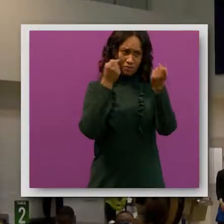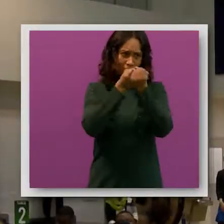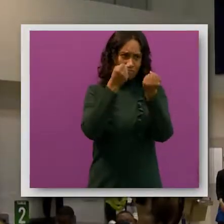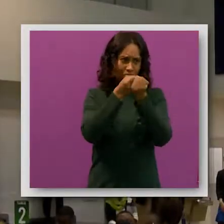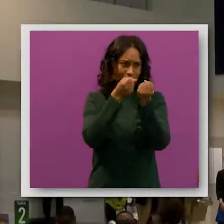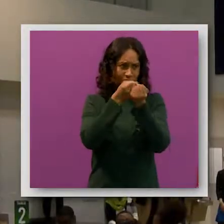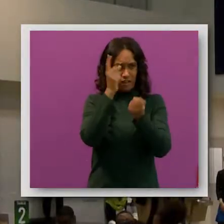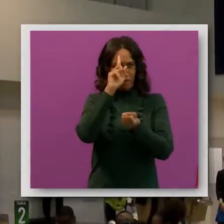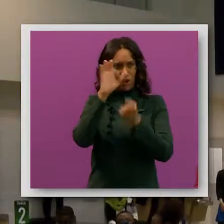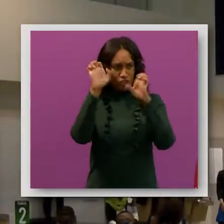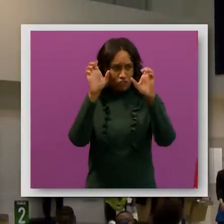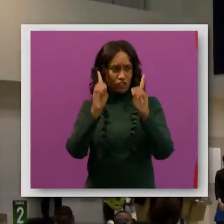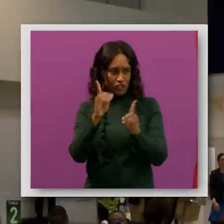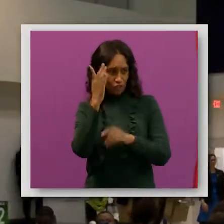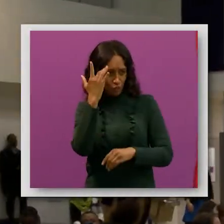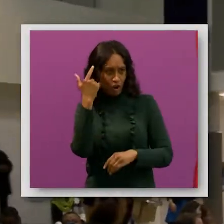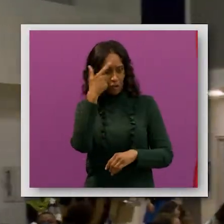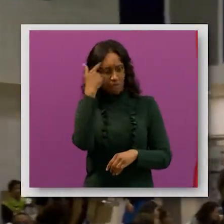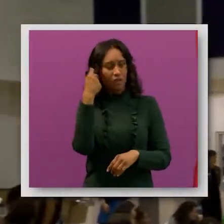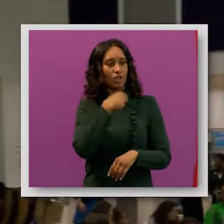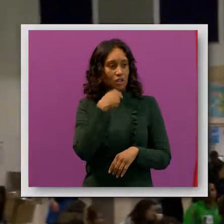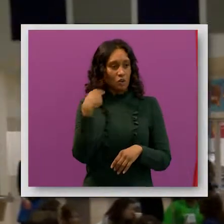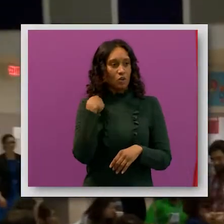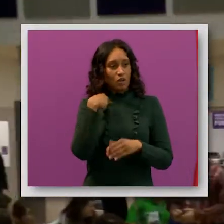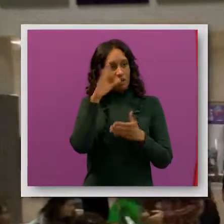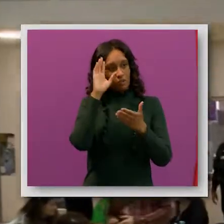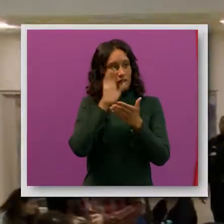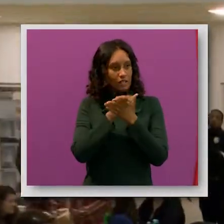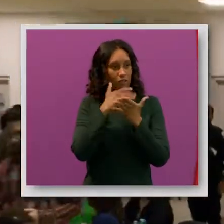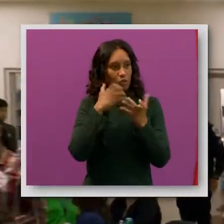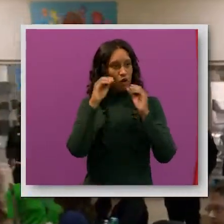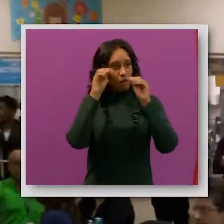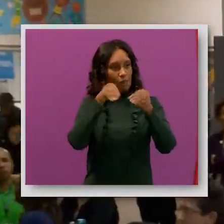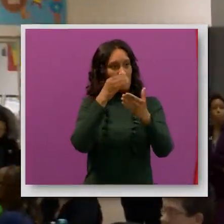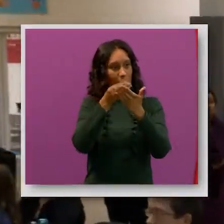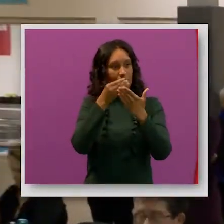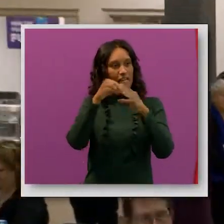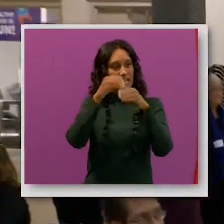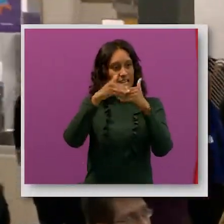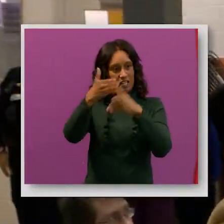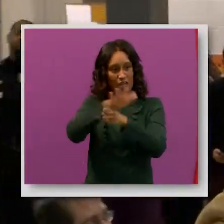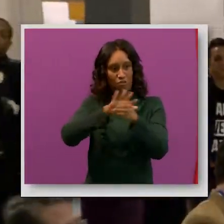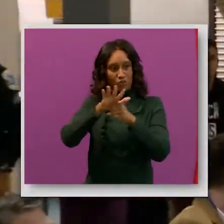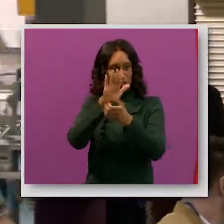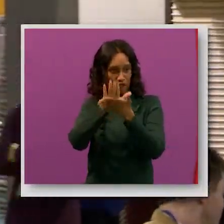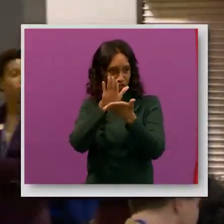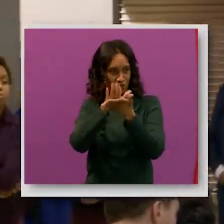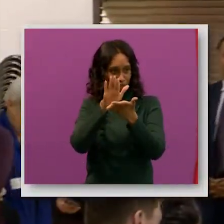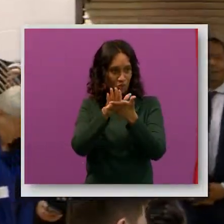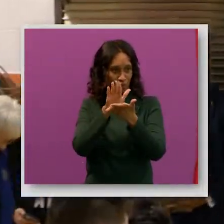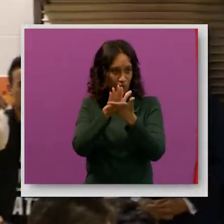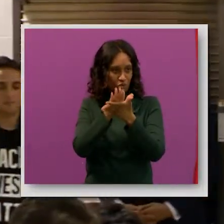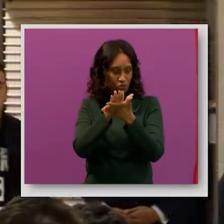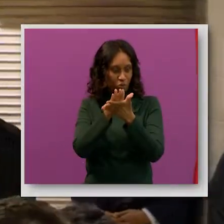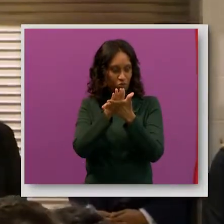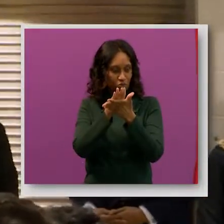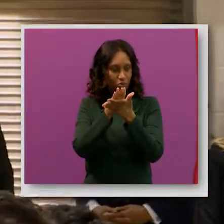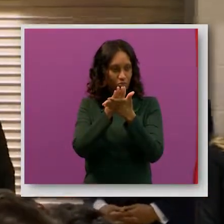budget because we want to put the money into neighborhood schools, our by right